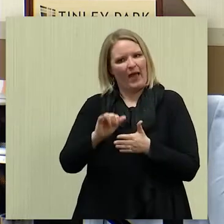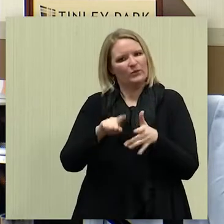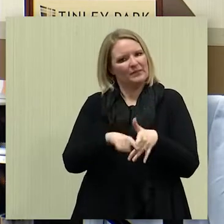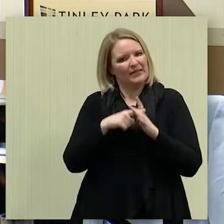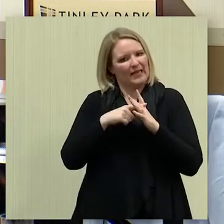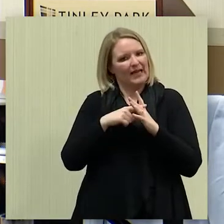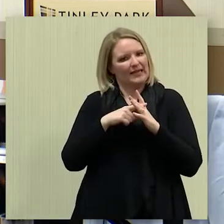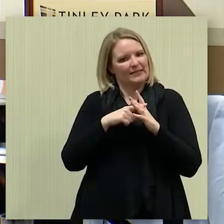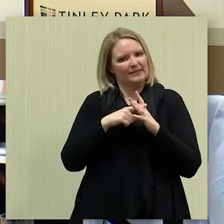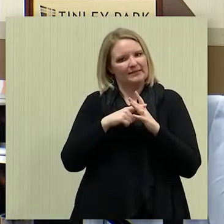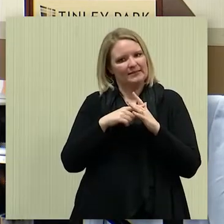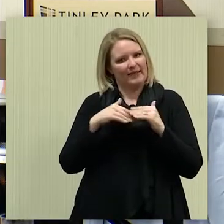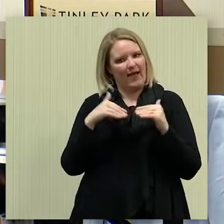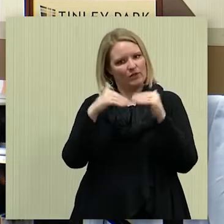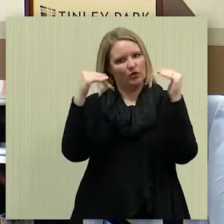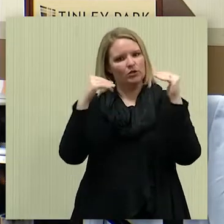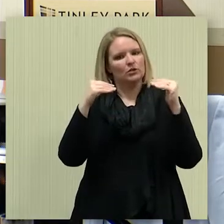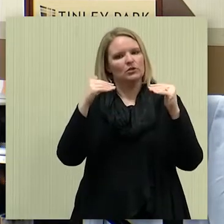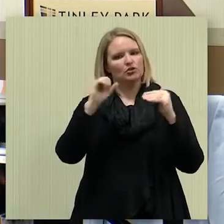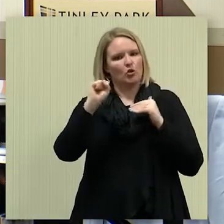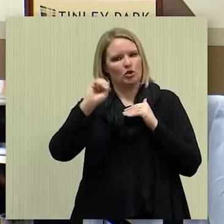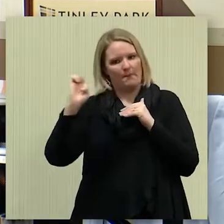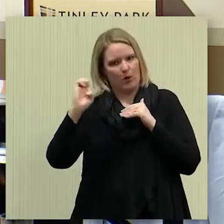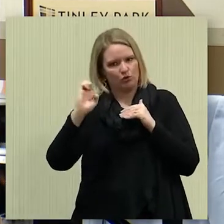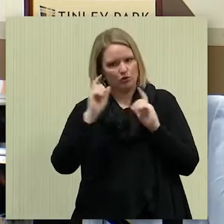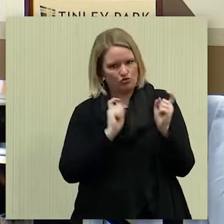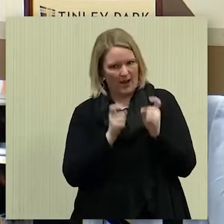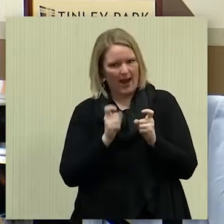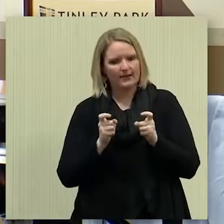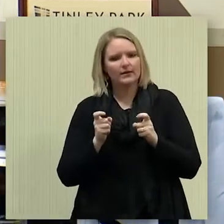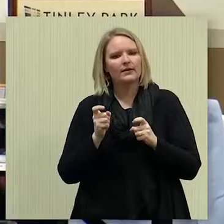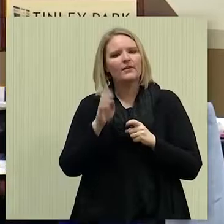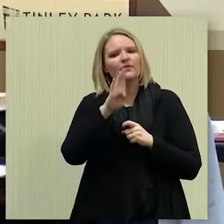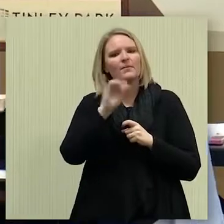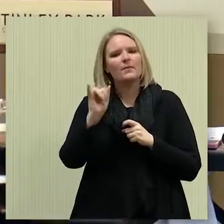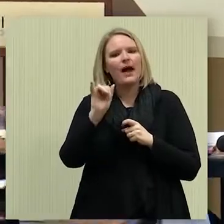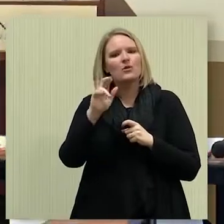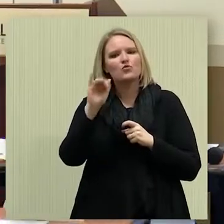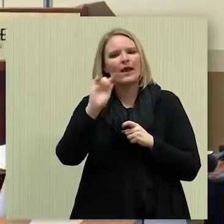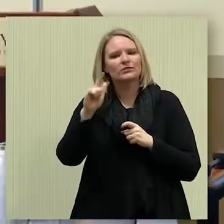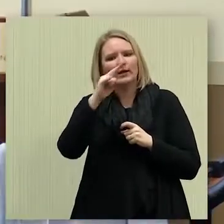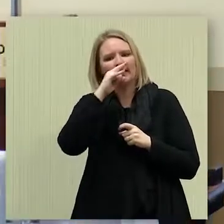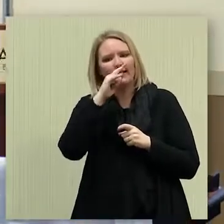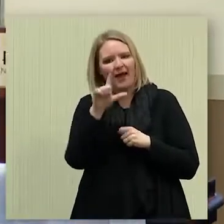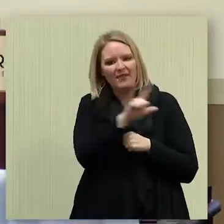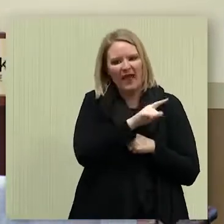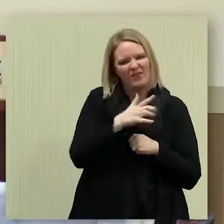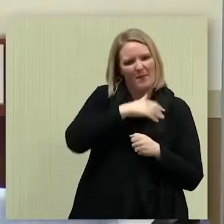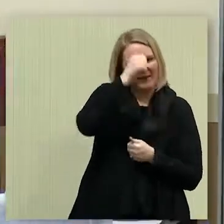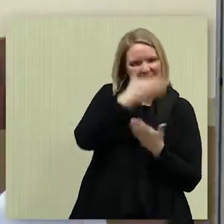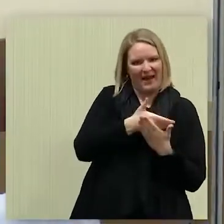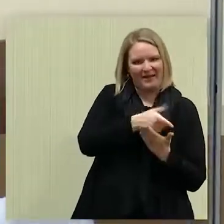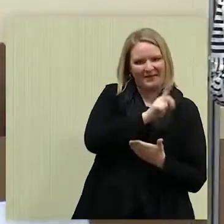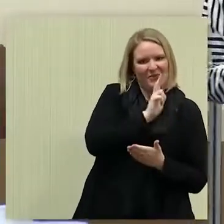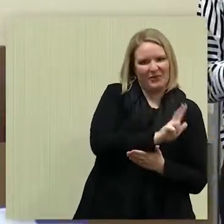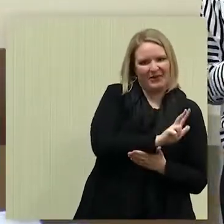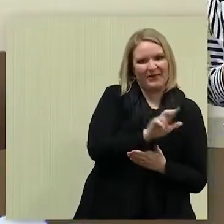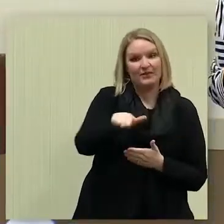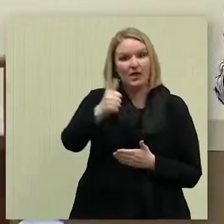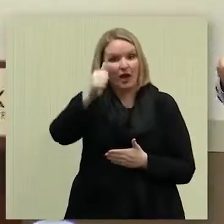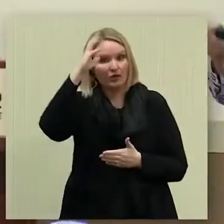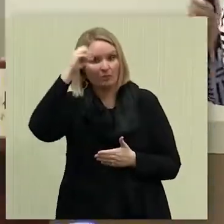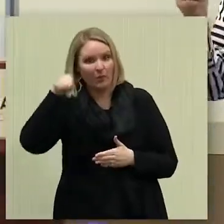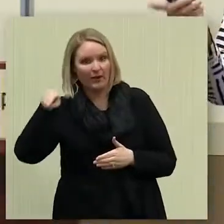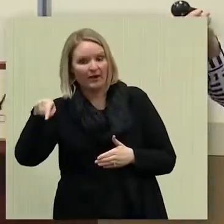stages of our social emotional grant, our CEFL grant. The little biracial kid on the left is my son, and he was 3, and the other little